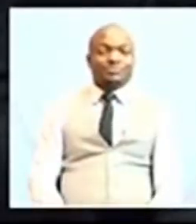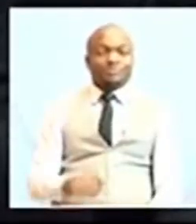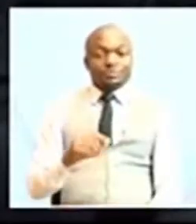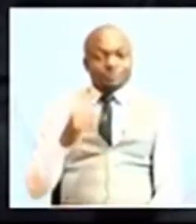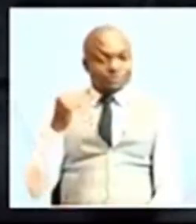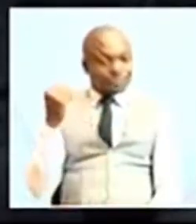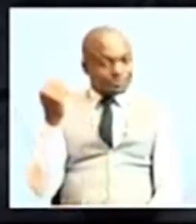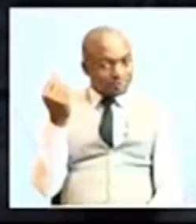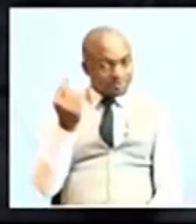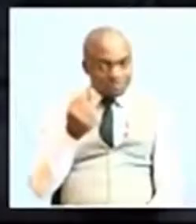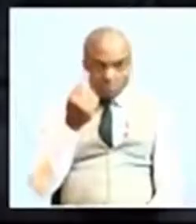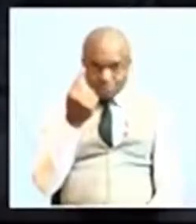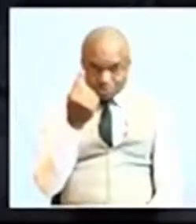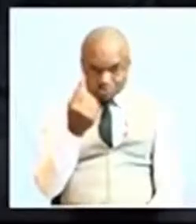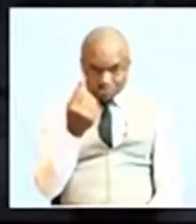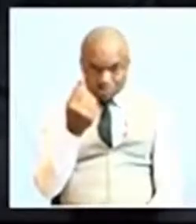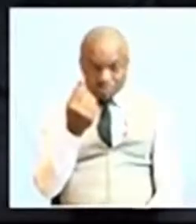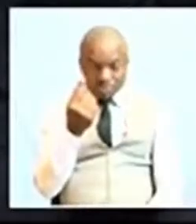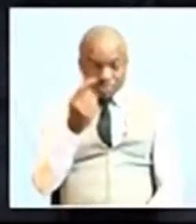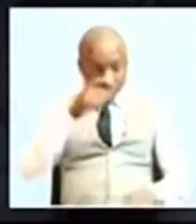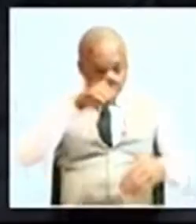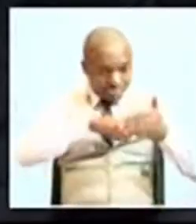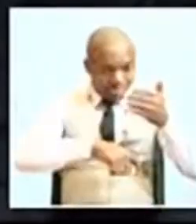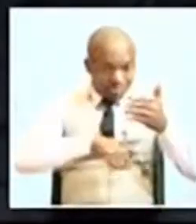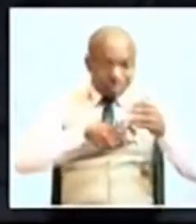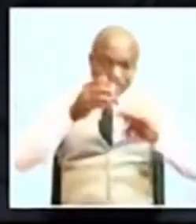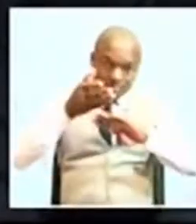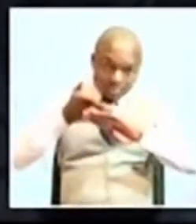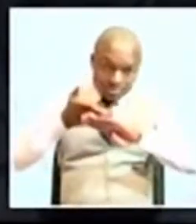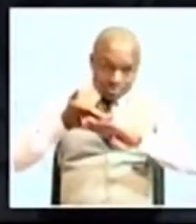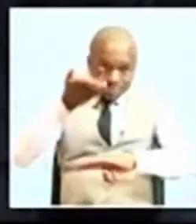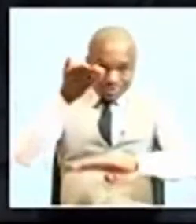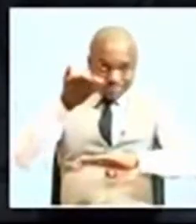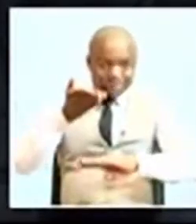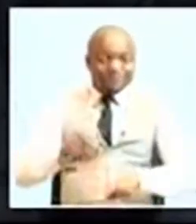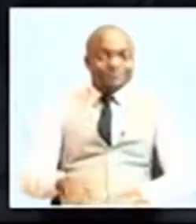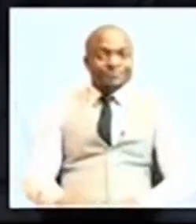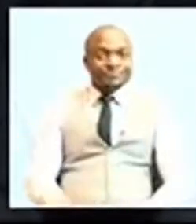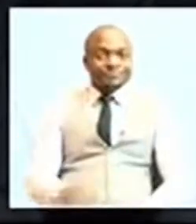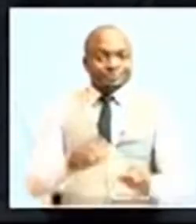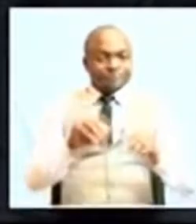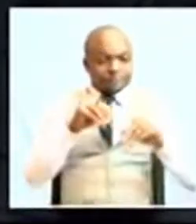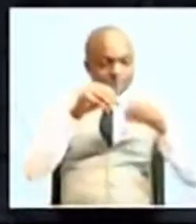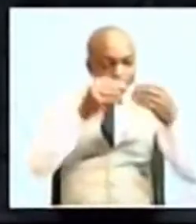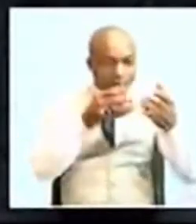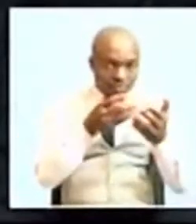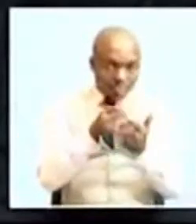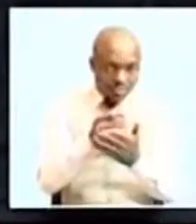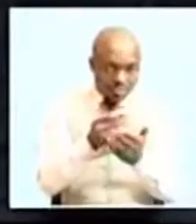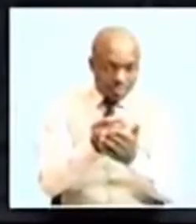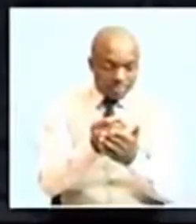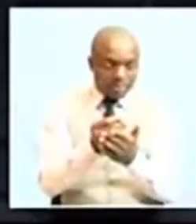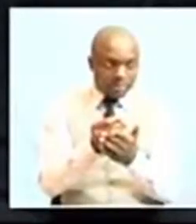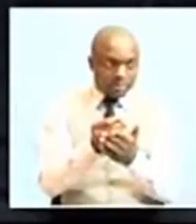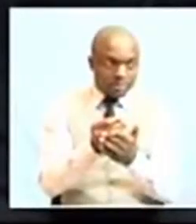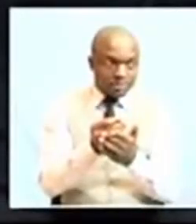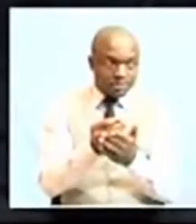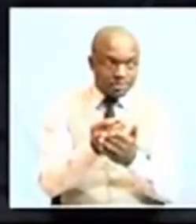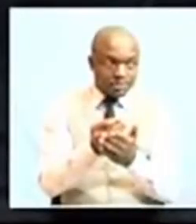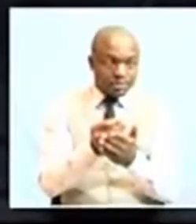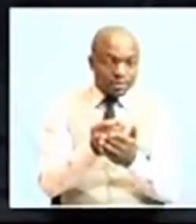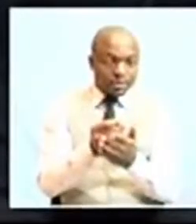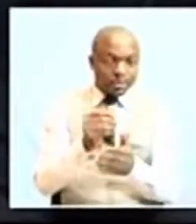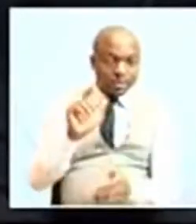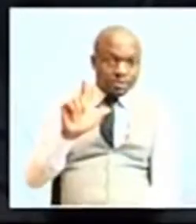one, the price is above the allocated amount. The price on the